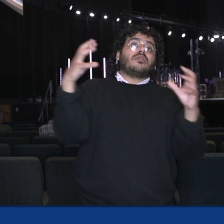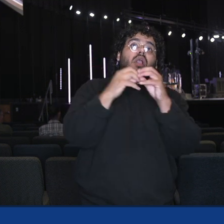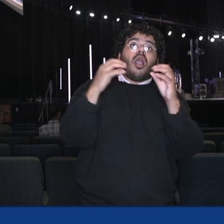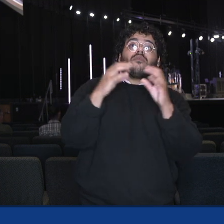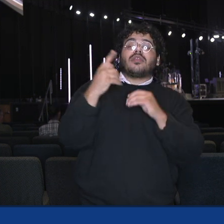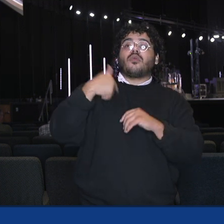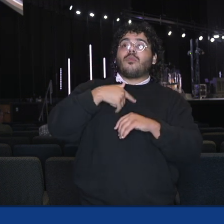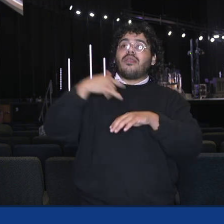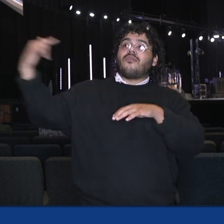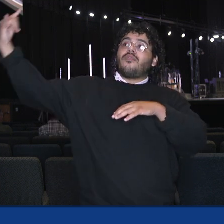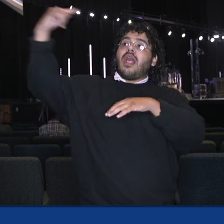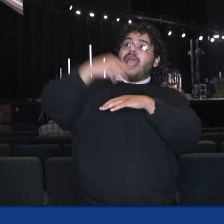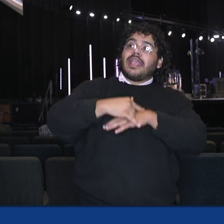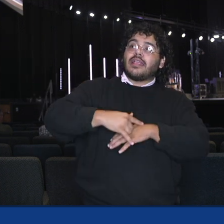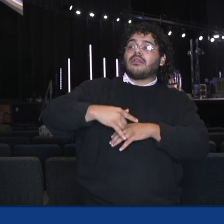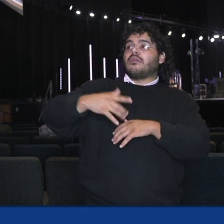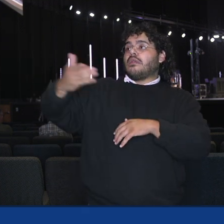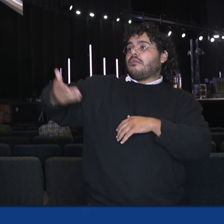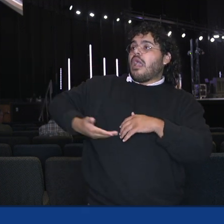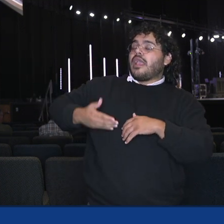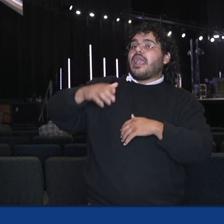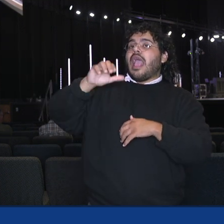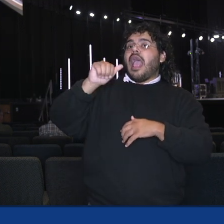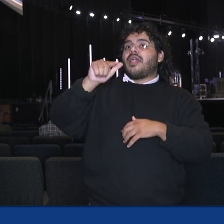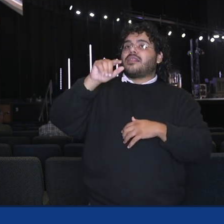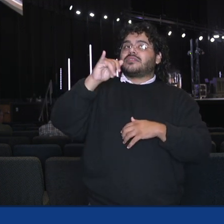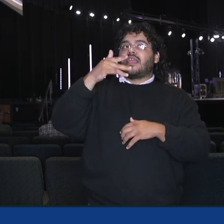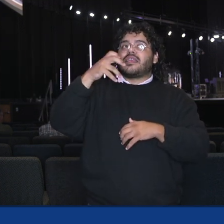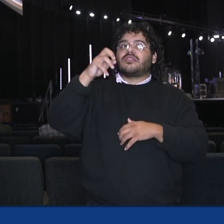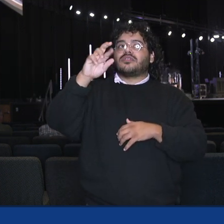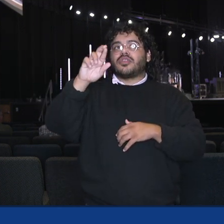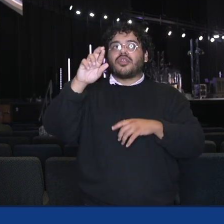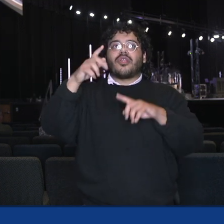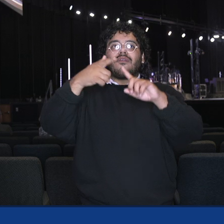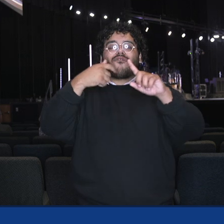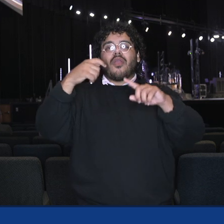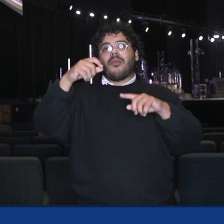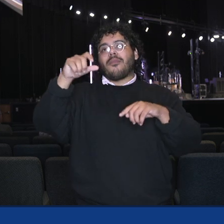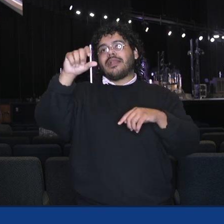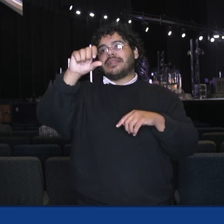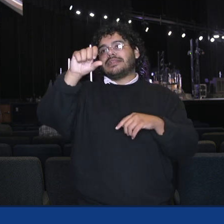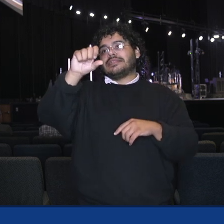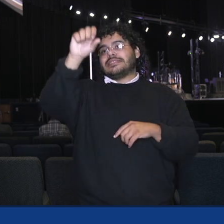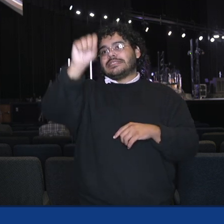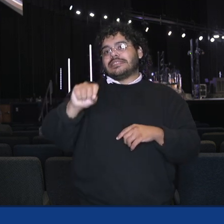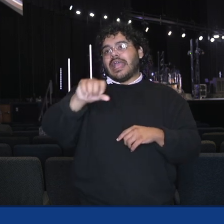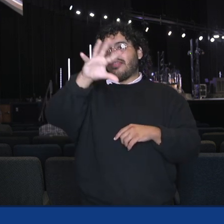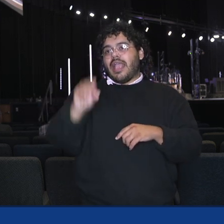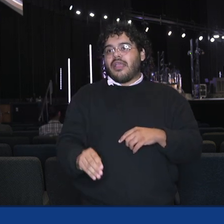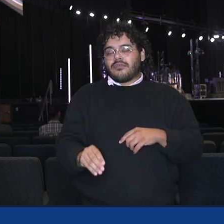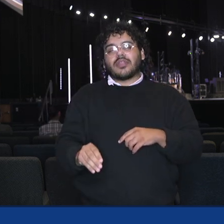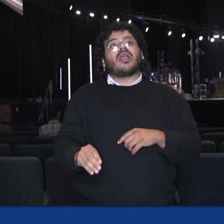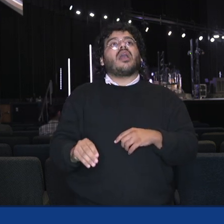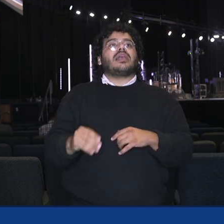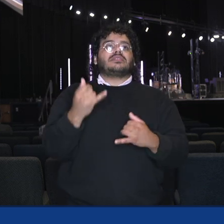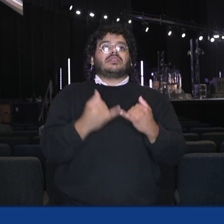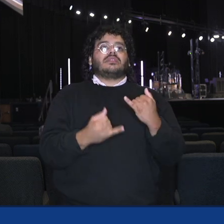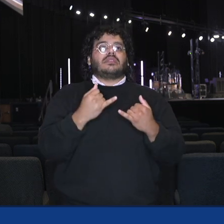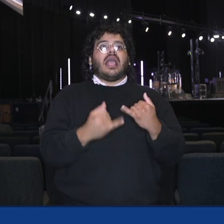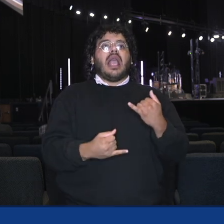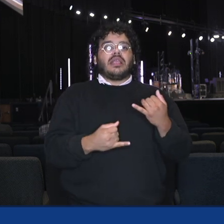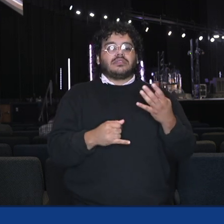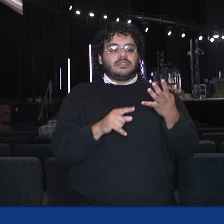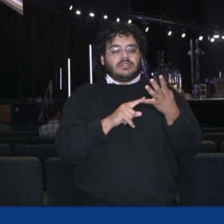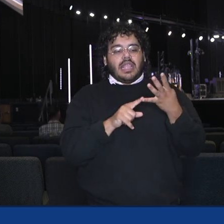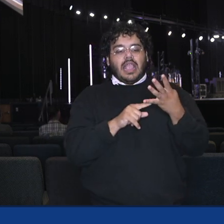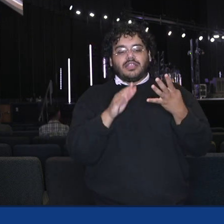in Alexander Fenter. He's a Vineyard OG from South Africa. It's the last weekend of October,